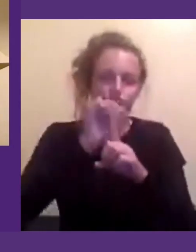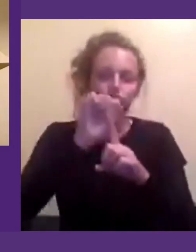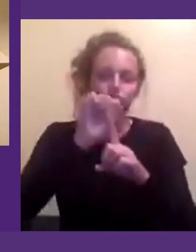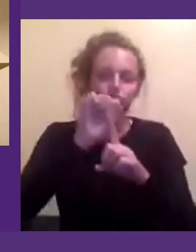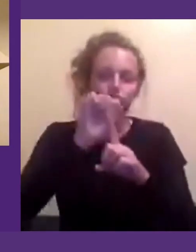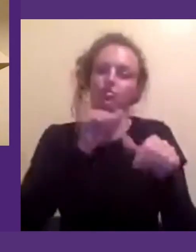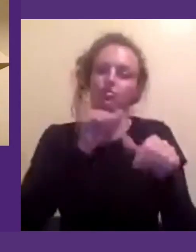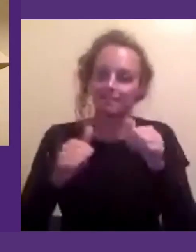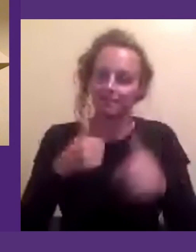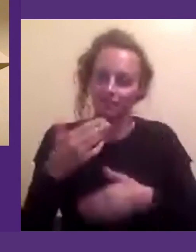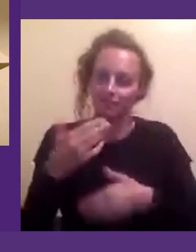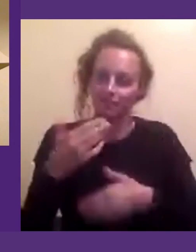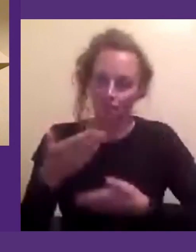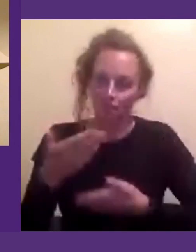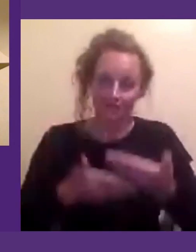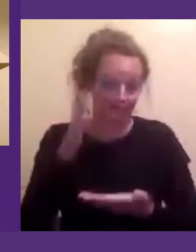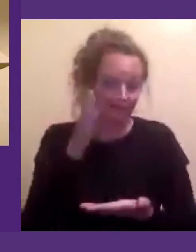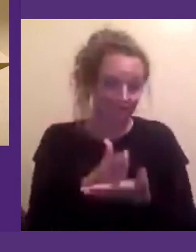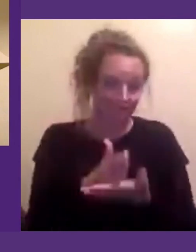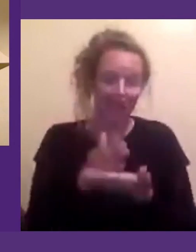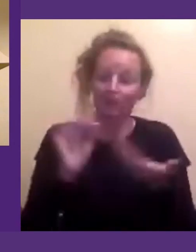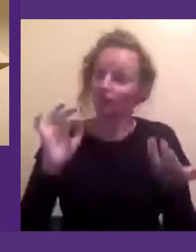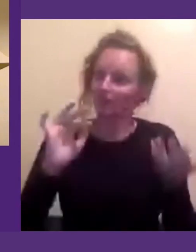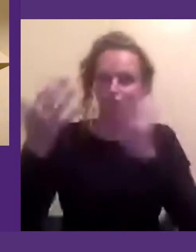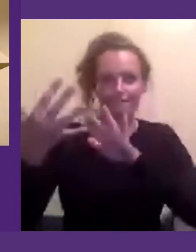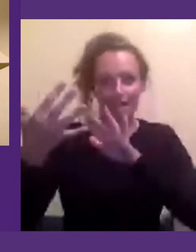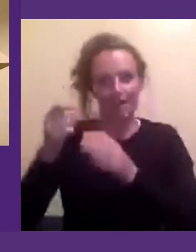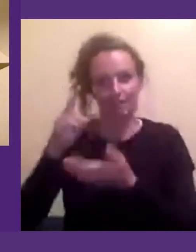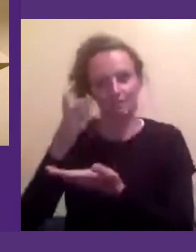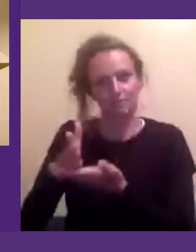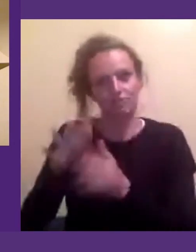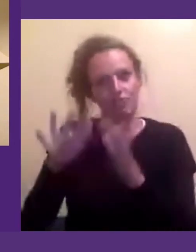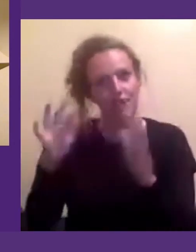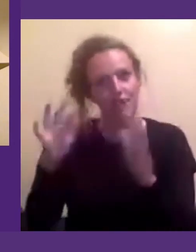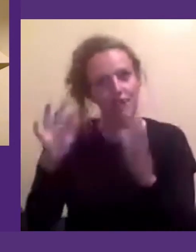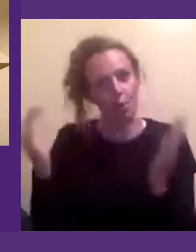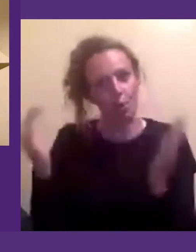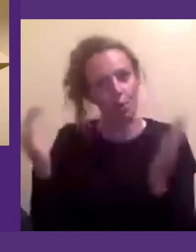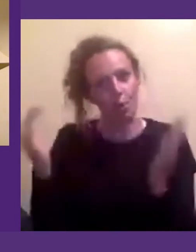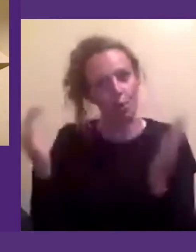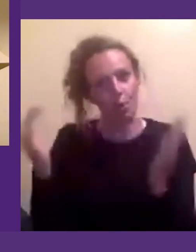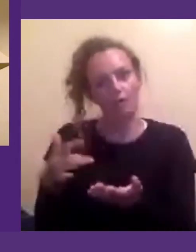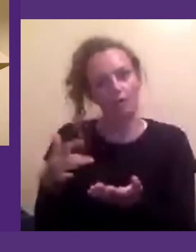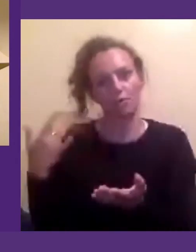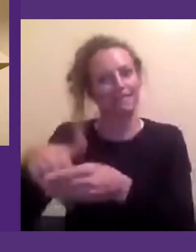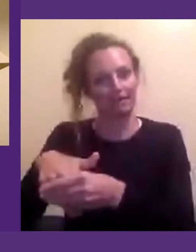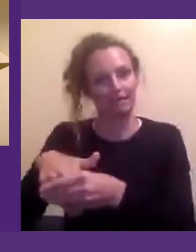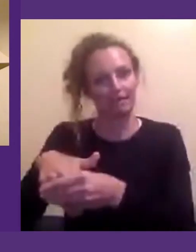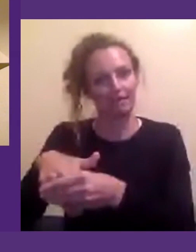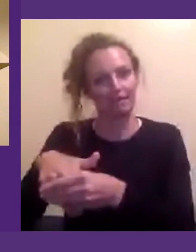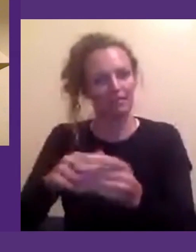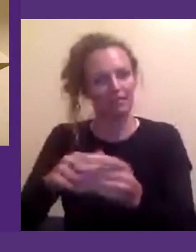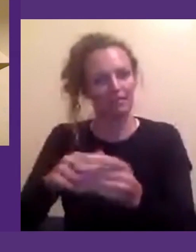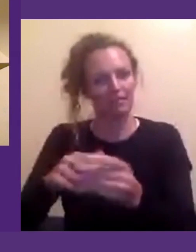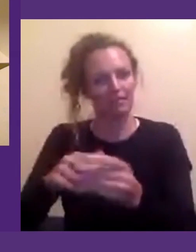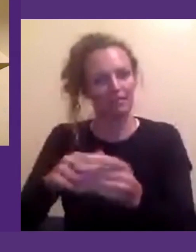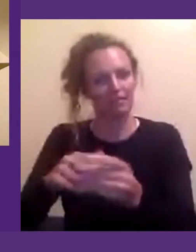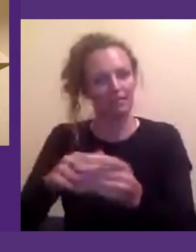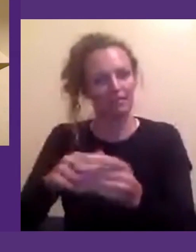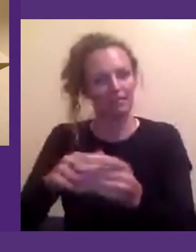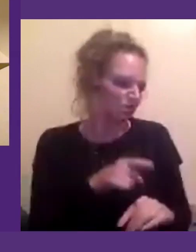in, rather than some kind of lazy, superficial version that